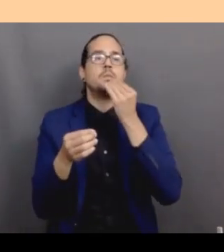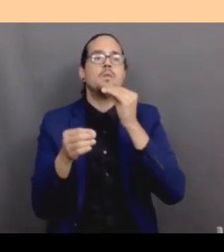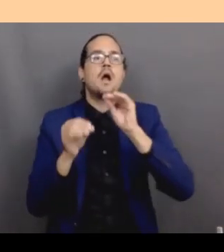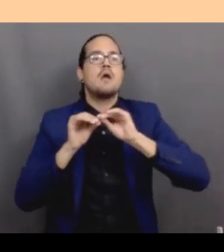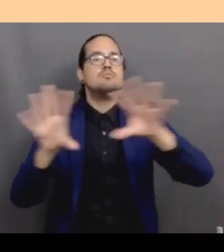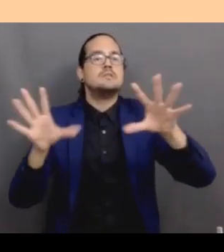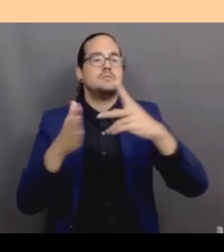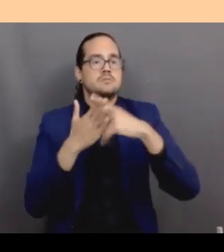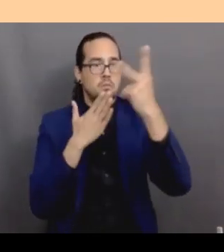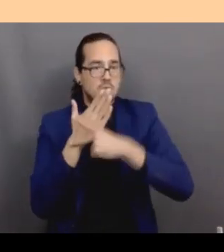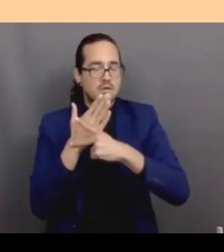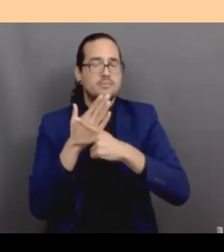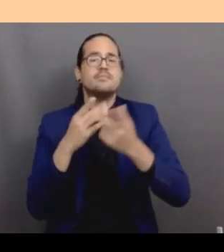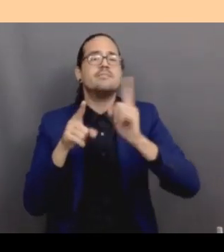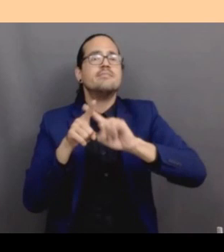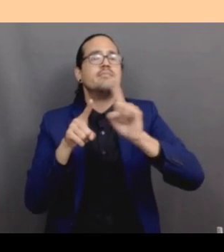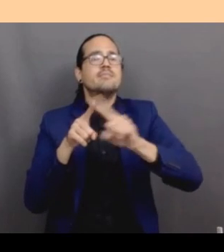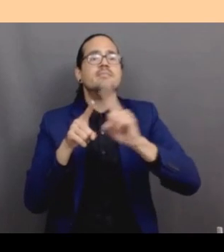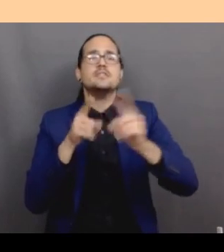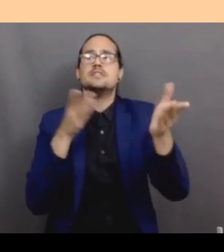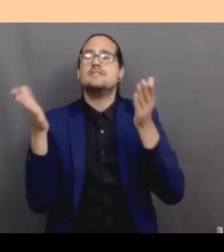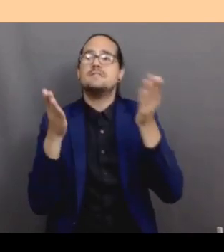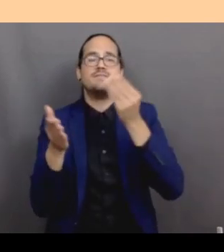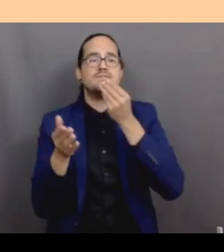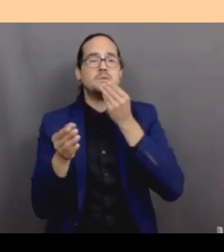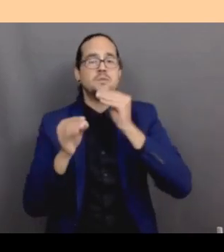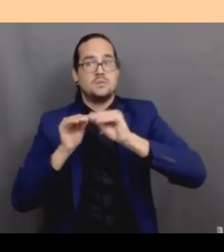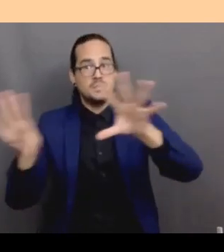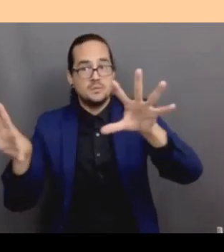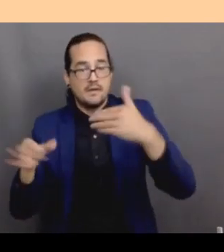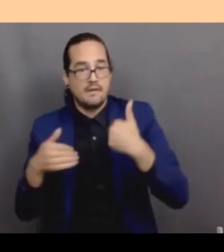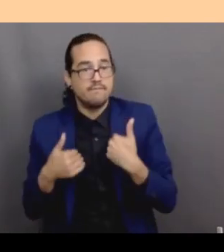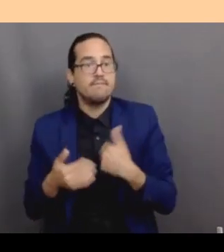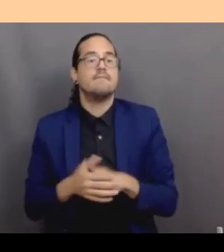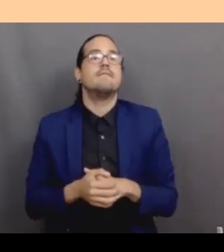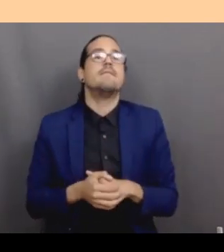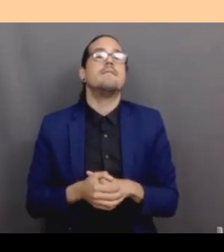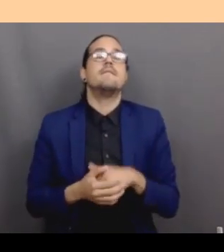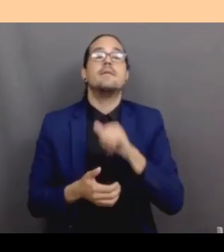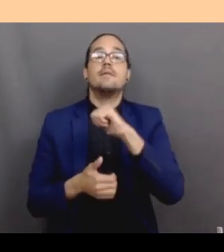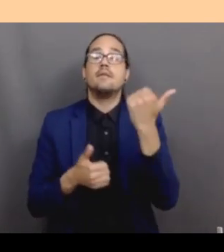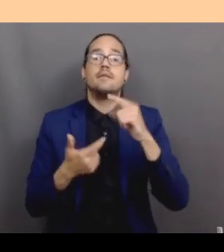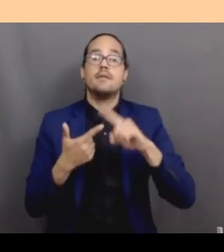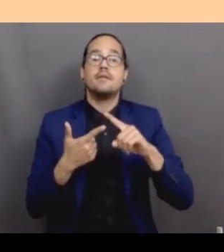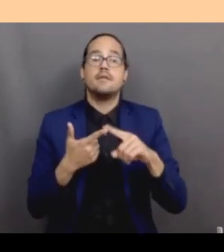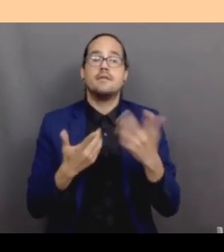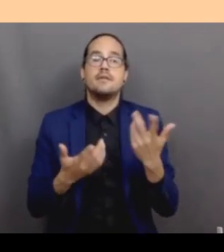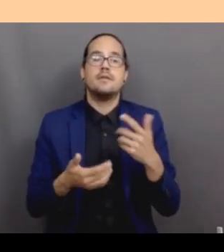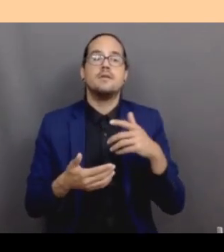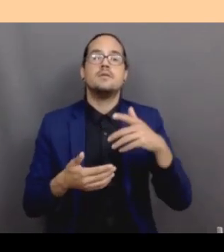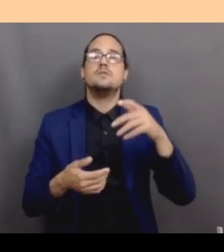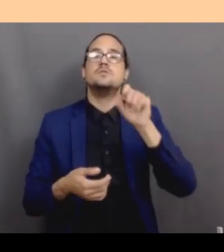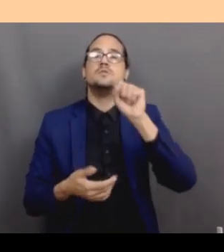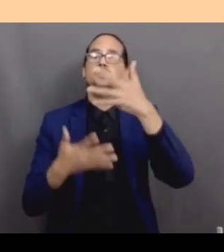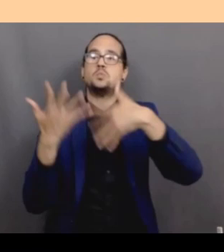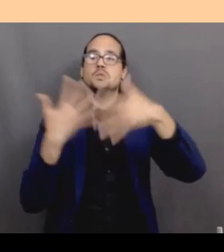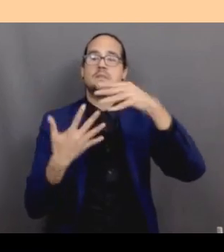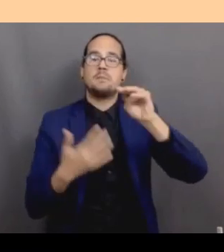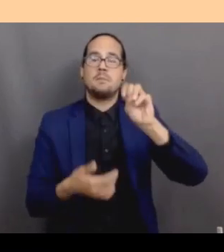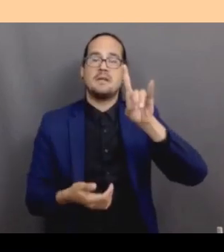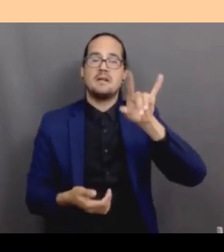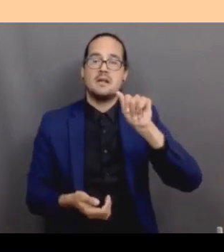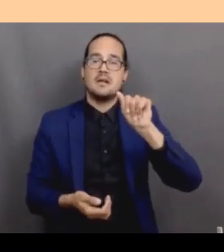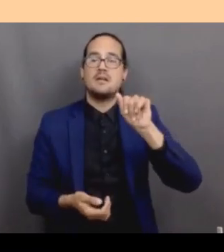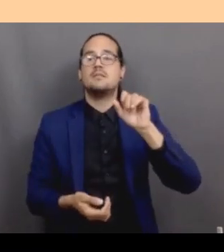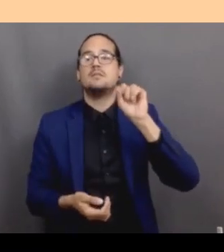are trying to be really active with social media, as well as with our own, as with you, and posting things on our county